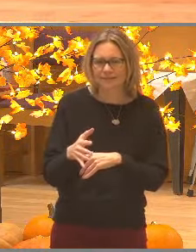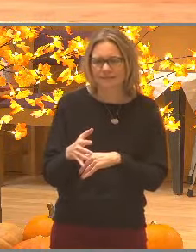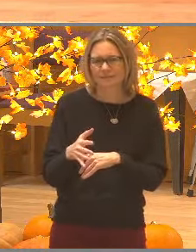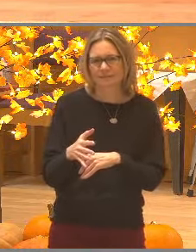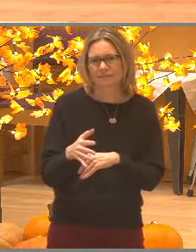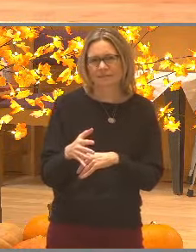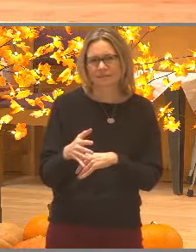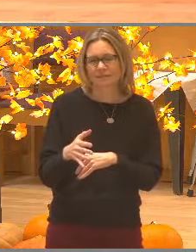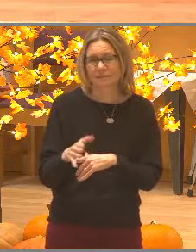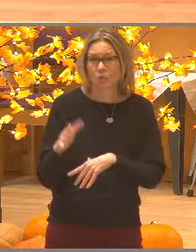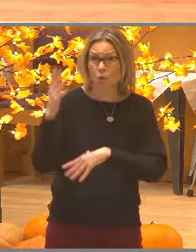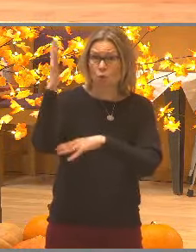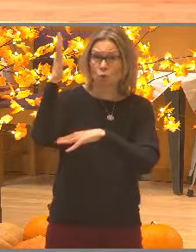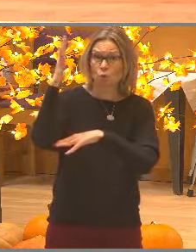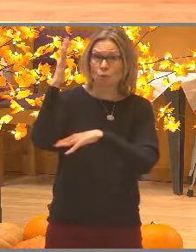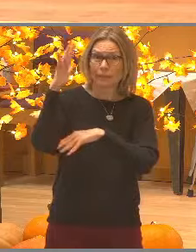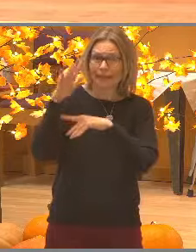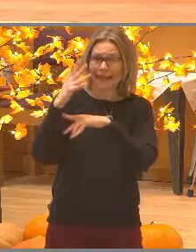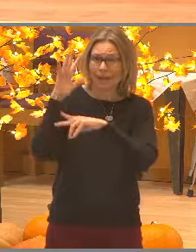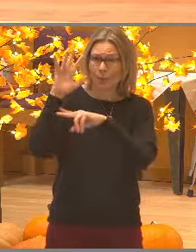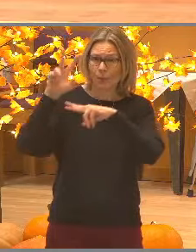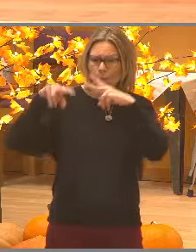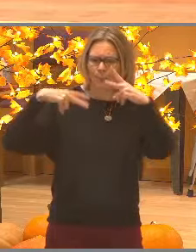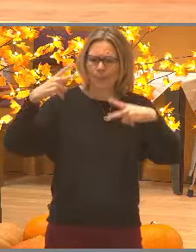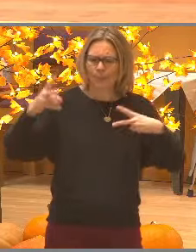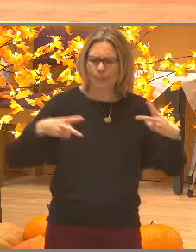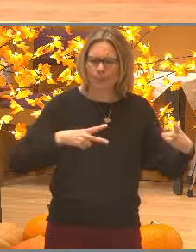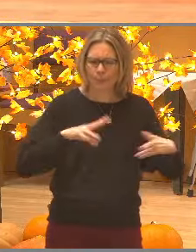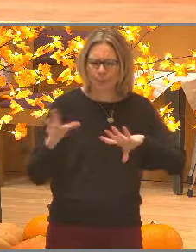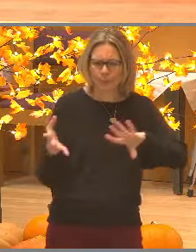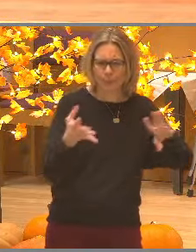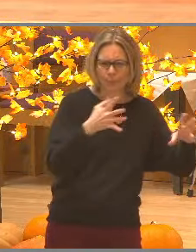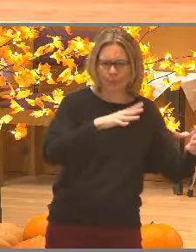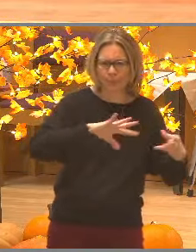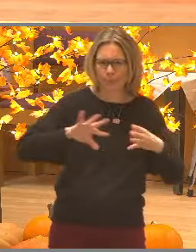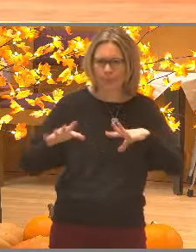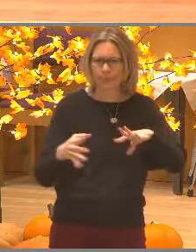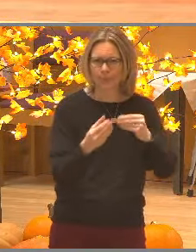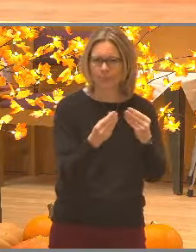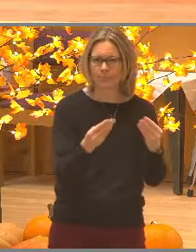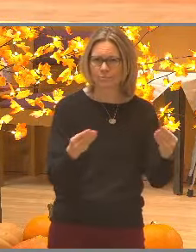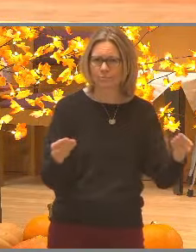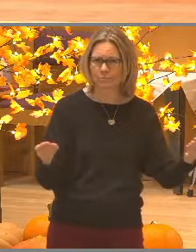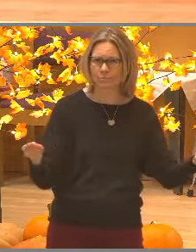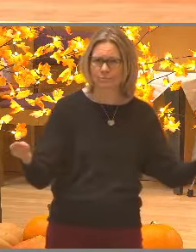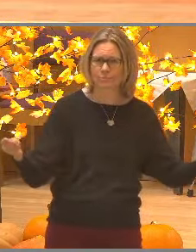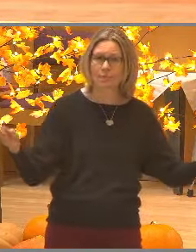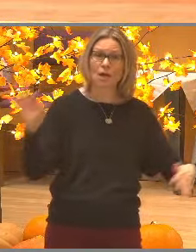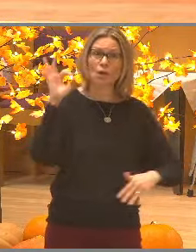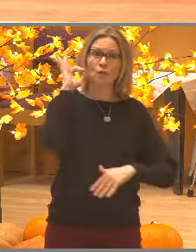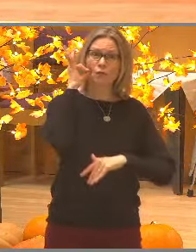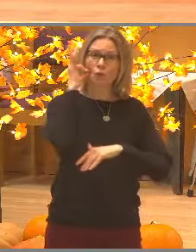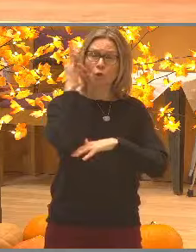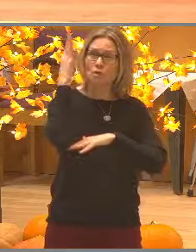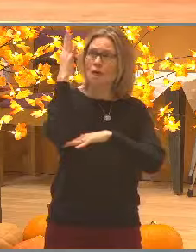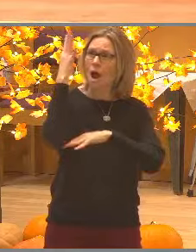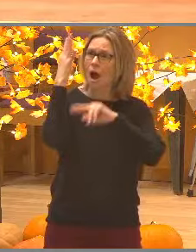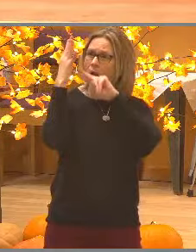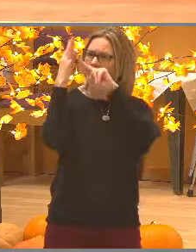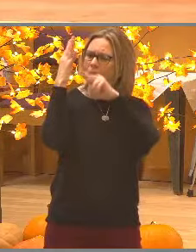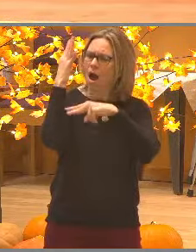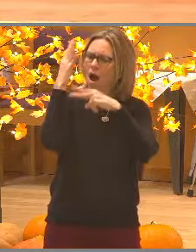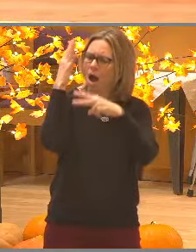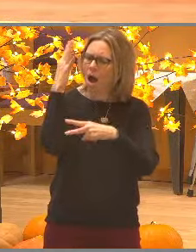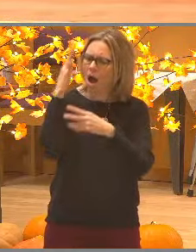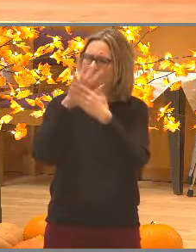fall from the tree and they are blown away by the wind. Fruits fall to the ground and they